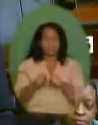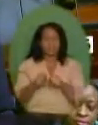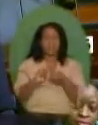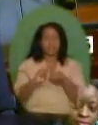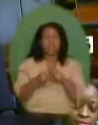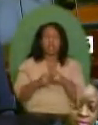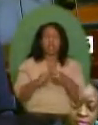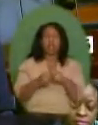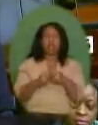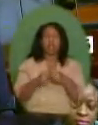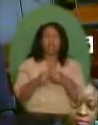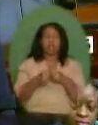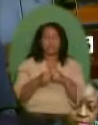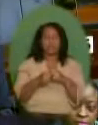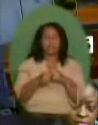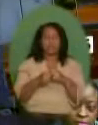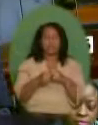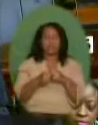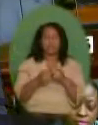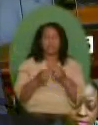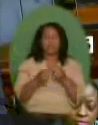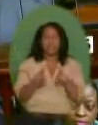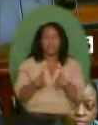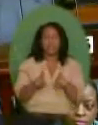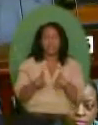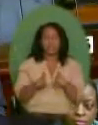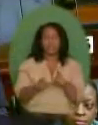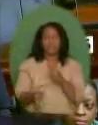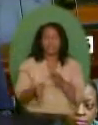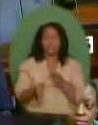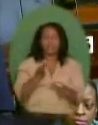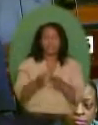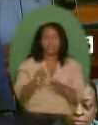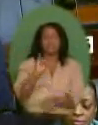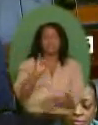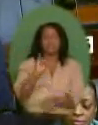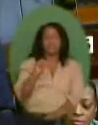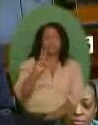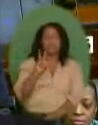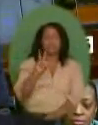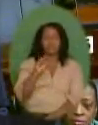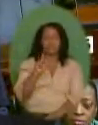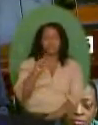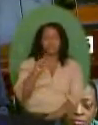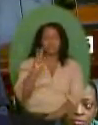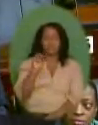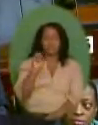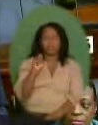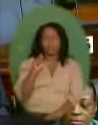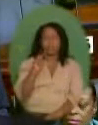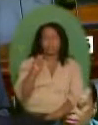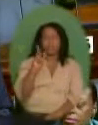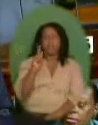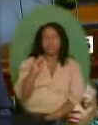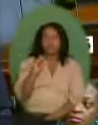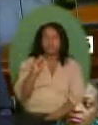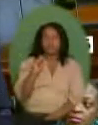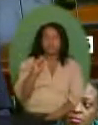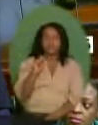proportion if this vision and effort, as well as the investment already made, is sacrificed on the altar of